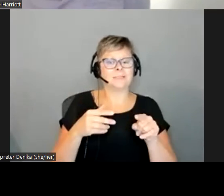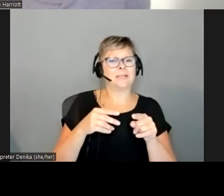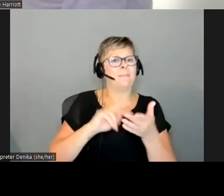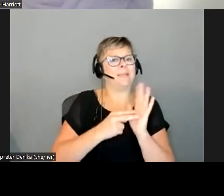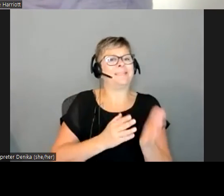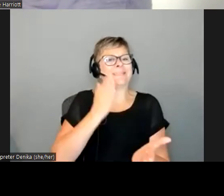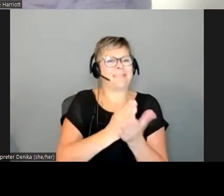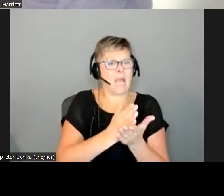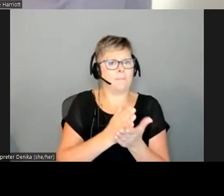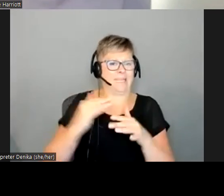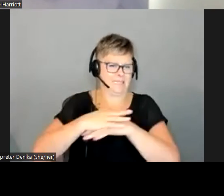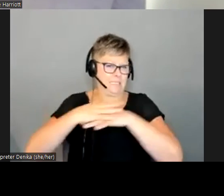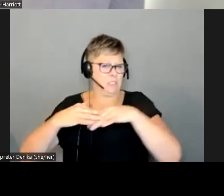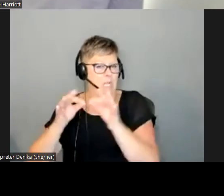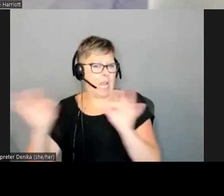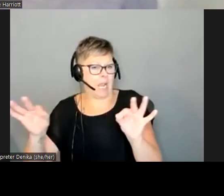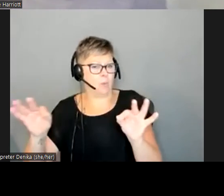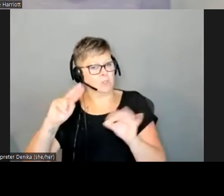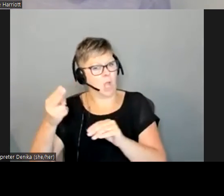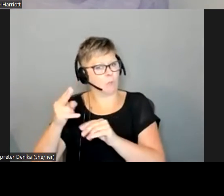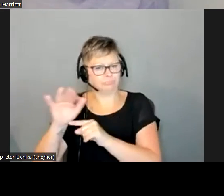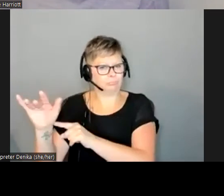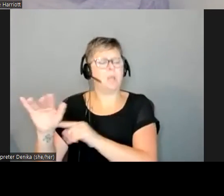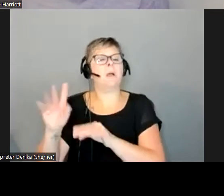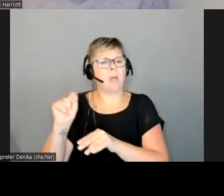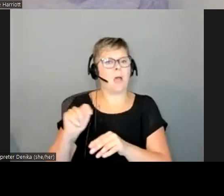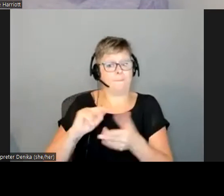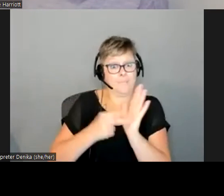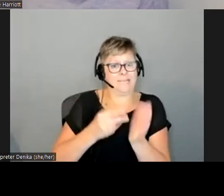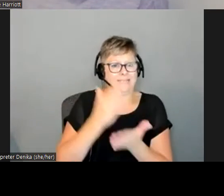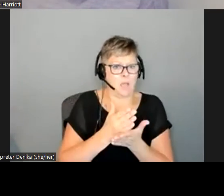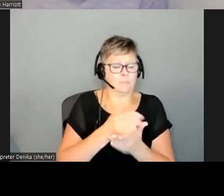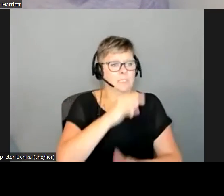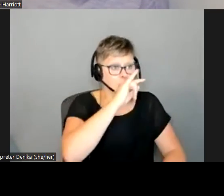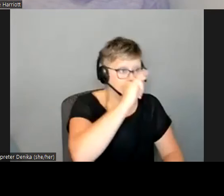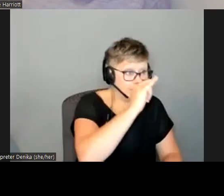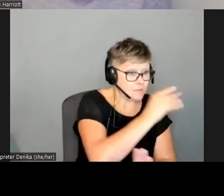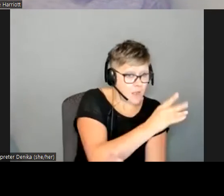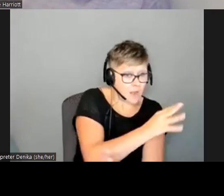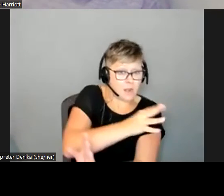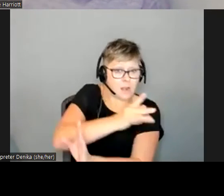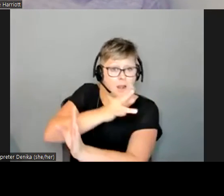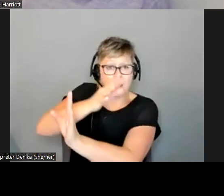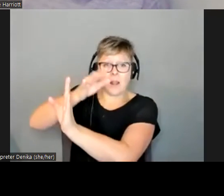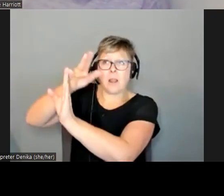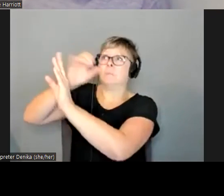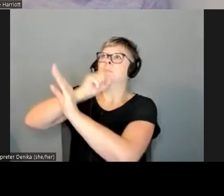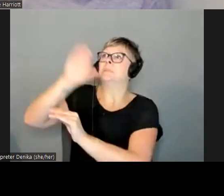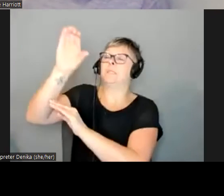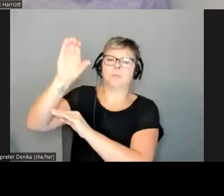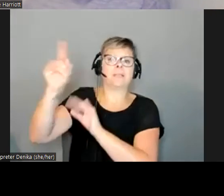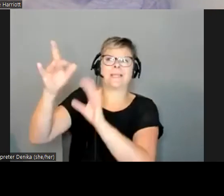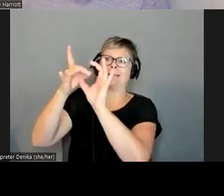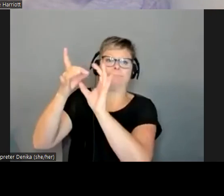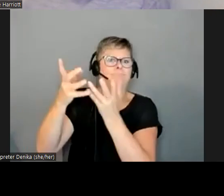stop. And from the kids to all the way up is reconnecting to our language